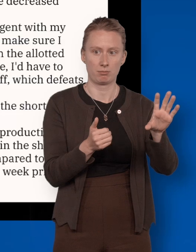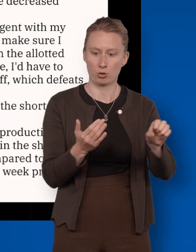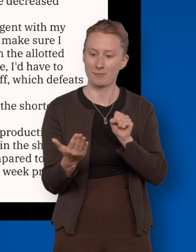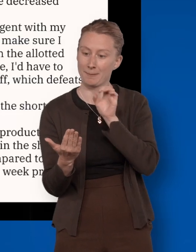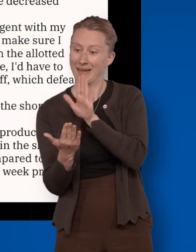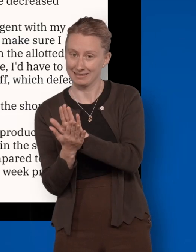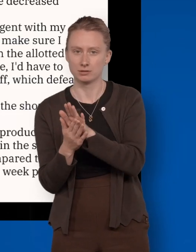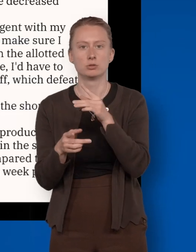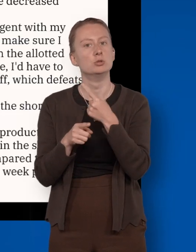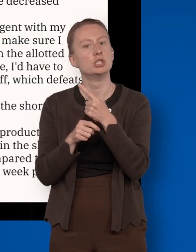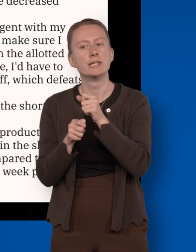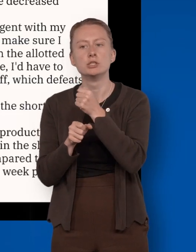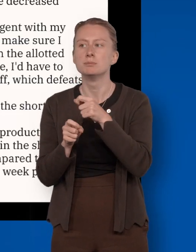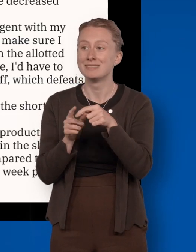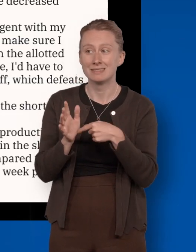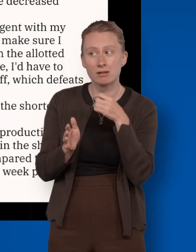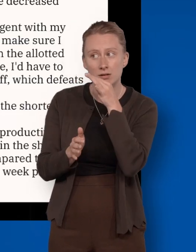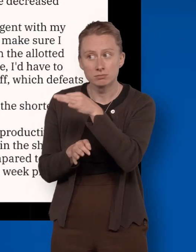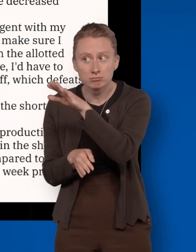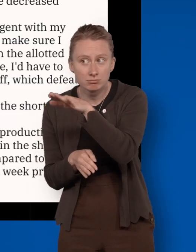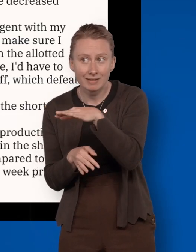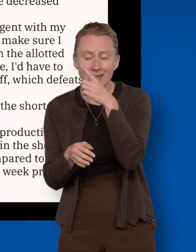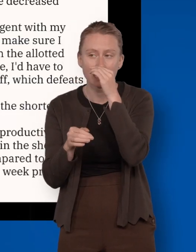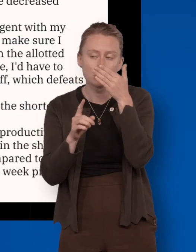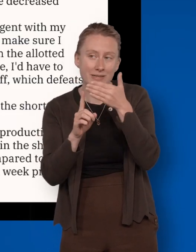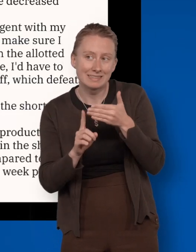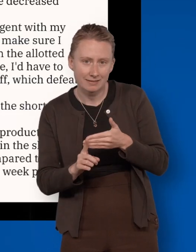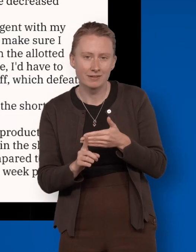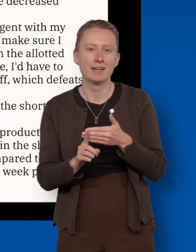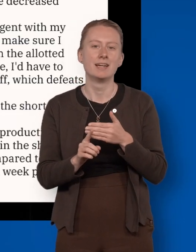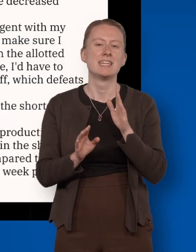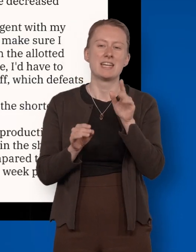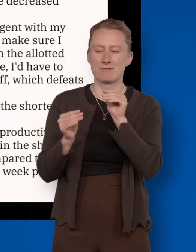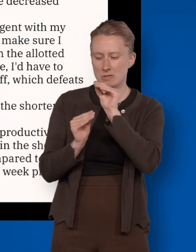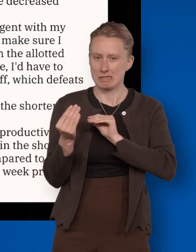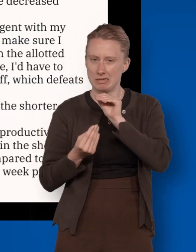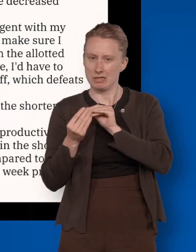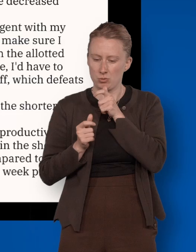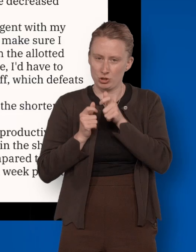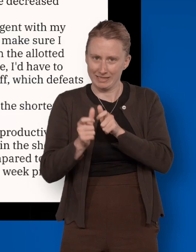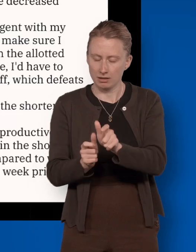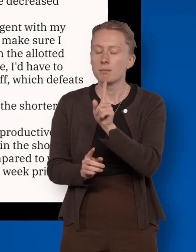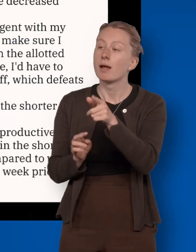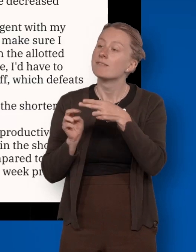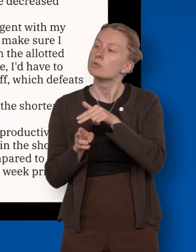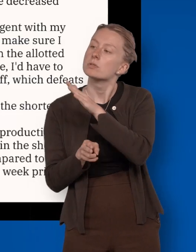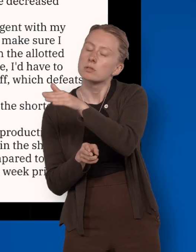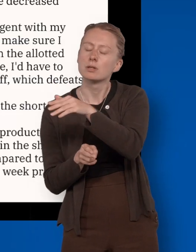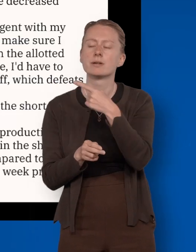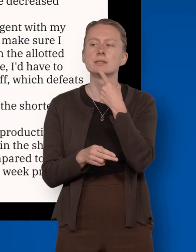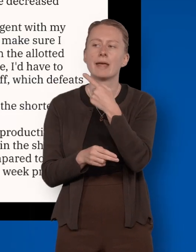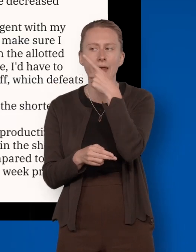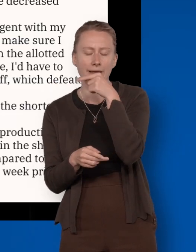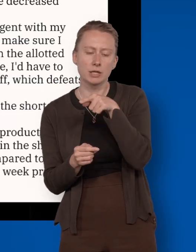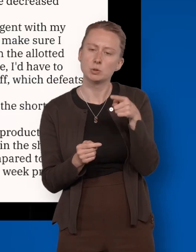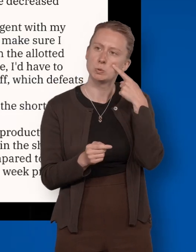ask, can you identify, I mean, you have to work on the prompt a little bit, but if you write something along the lines of, can you look at this